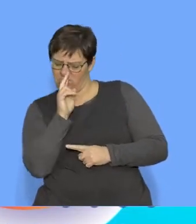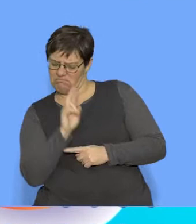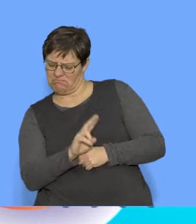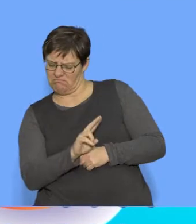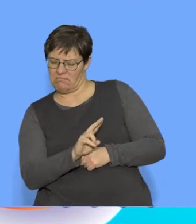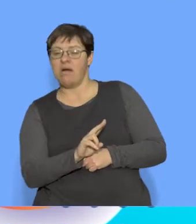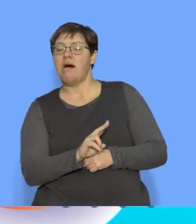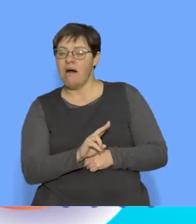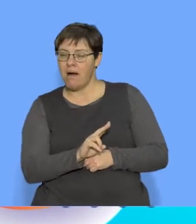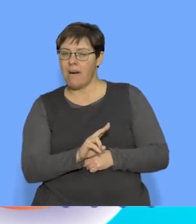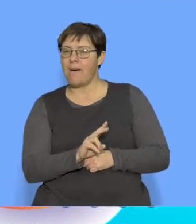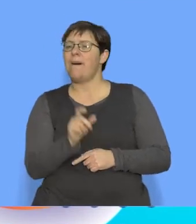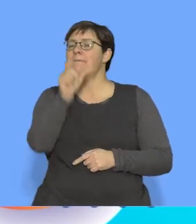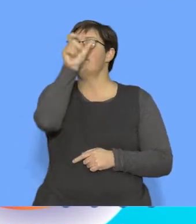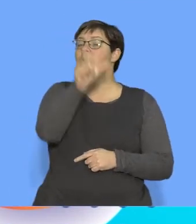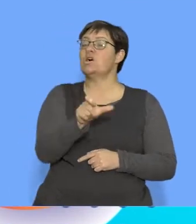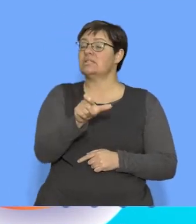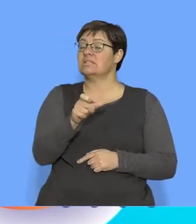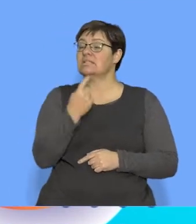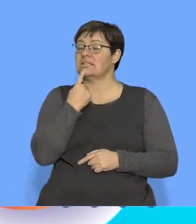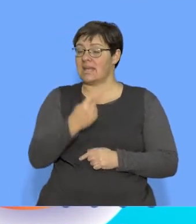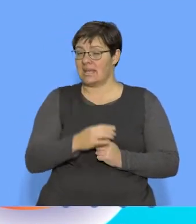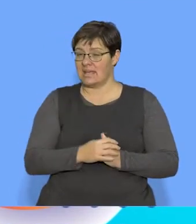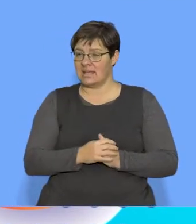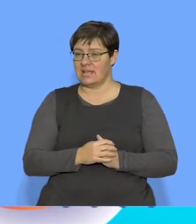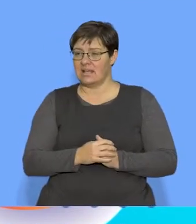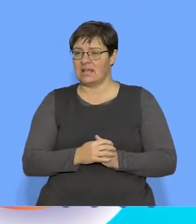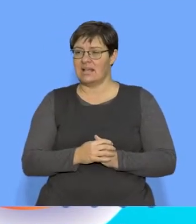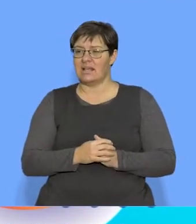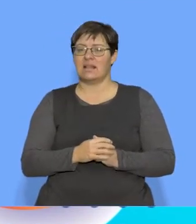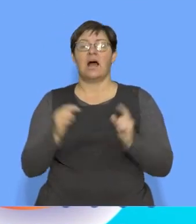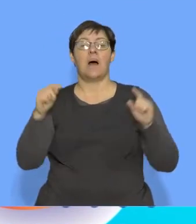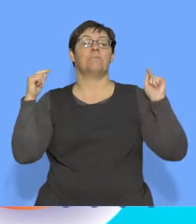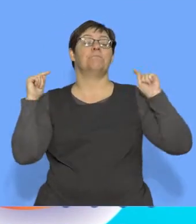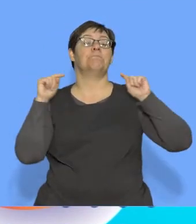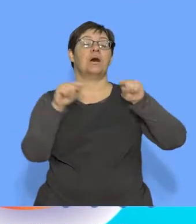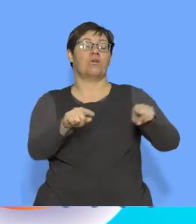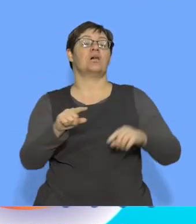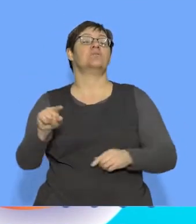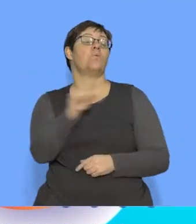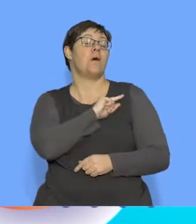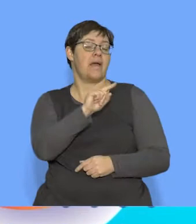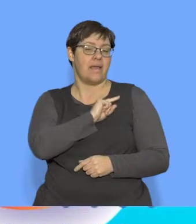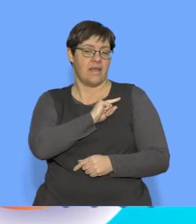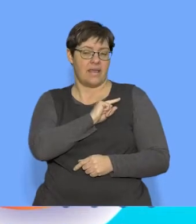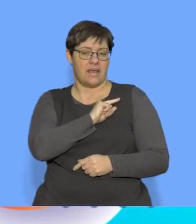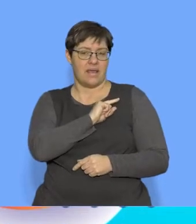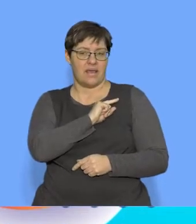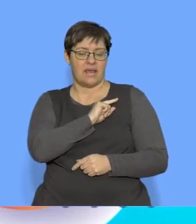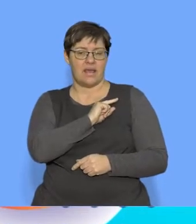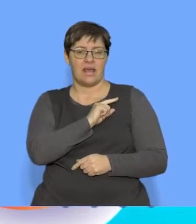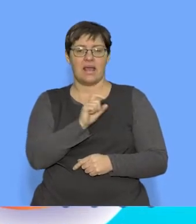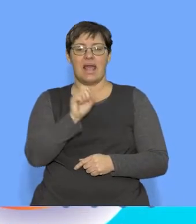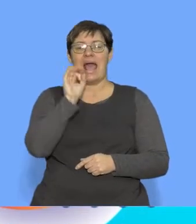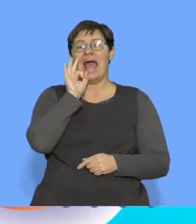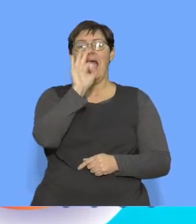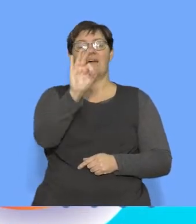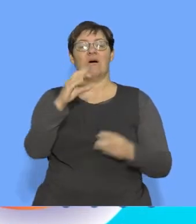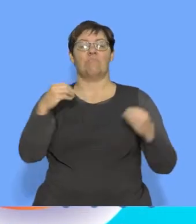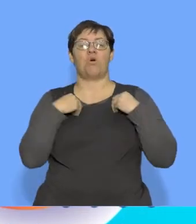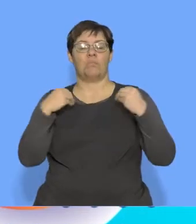looking at this. One person once said, these lines are parallel because it is the